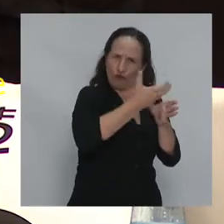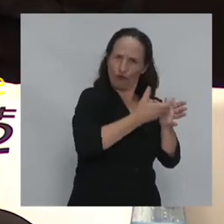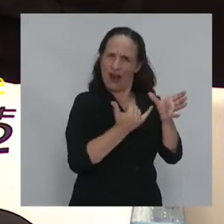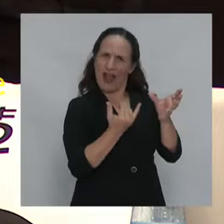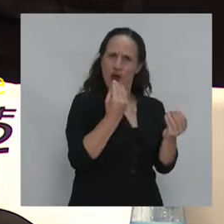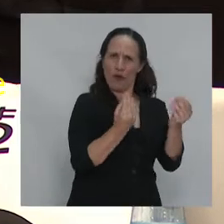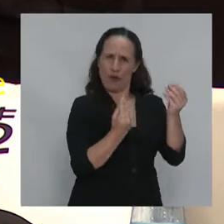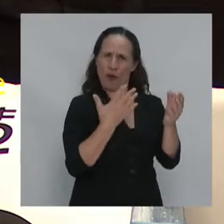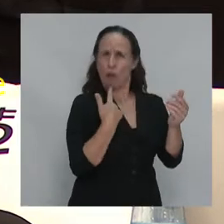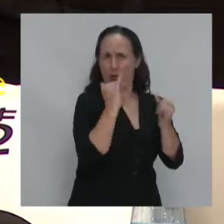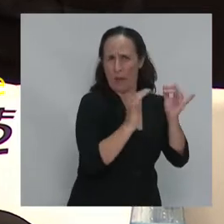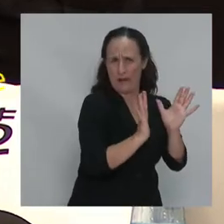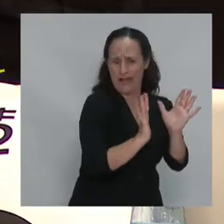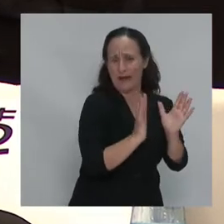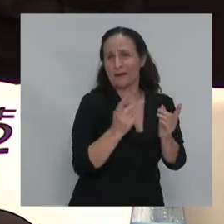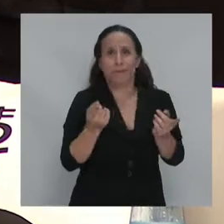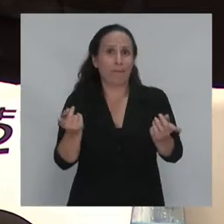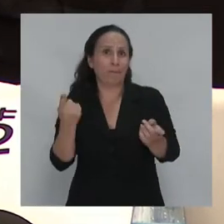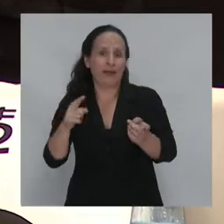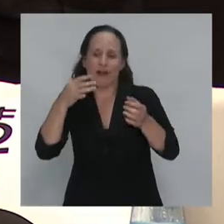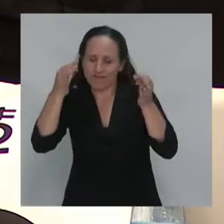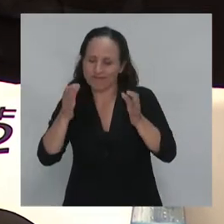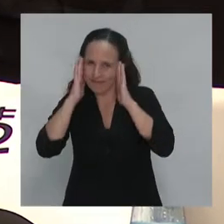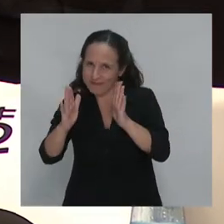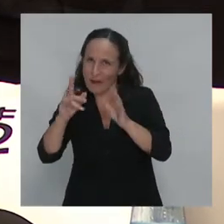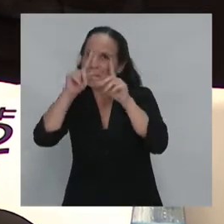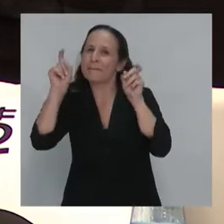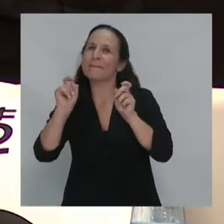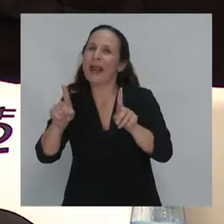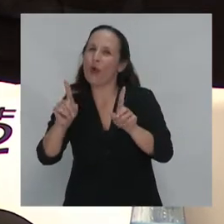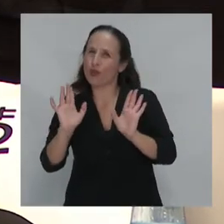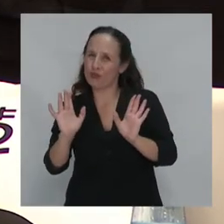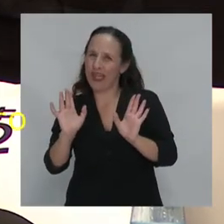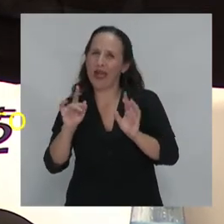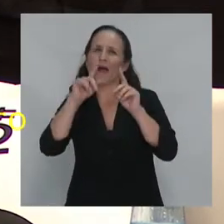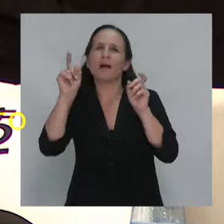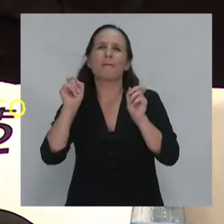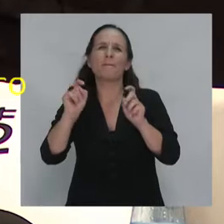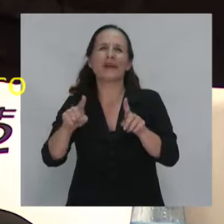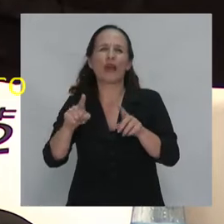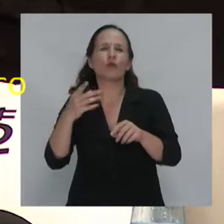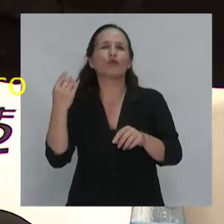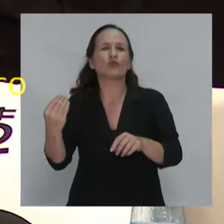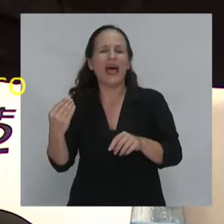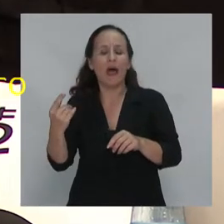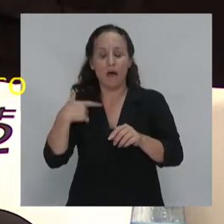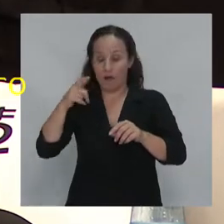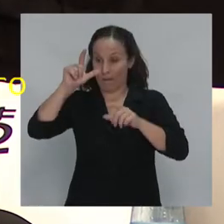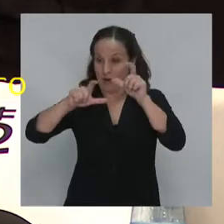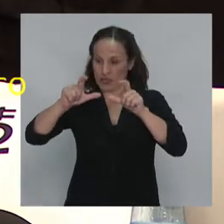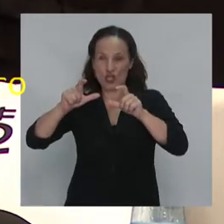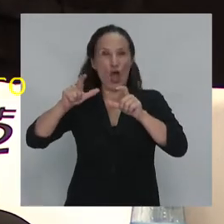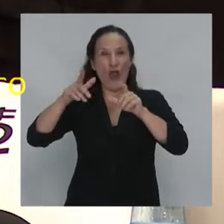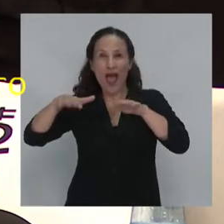the main question can capitalism can we get a more equal world and I think the answer is in a very limited way